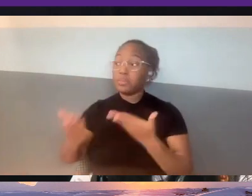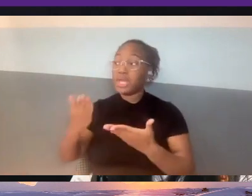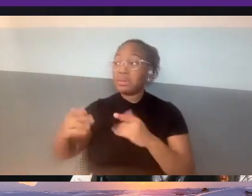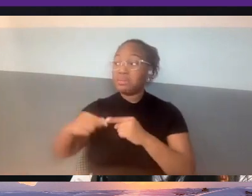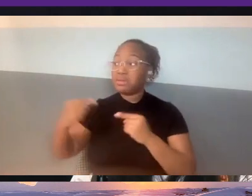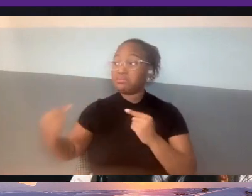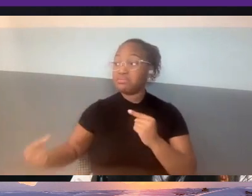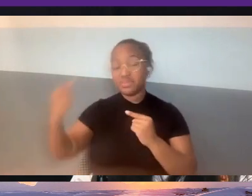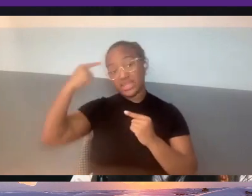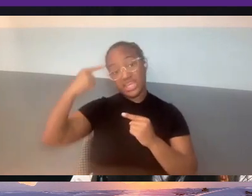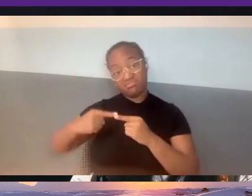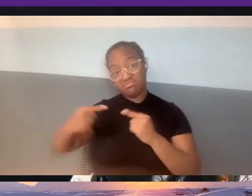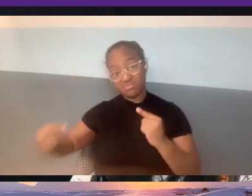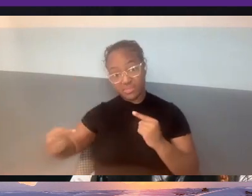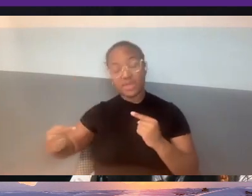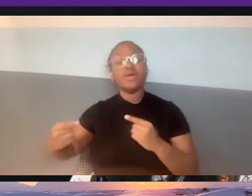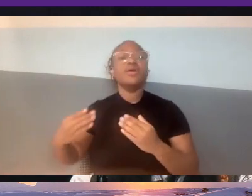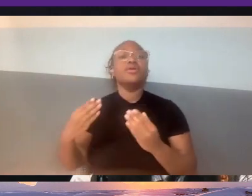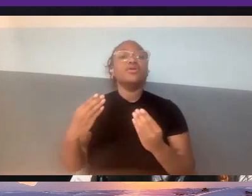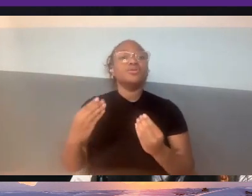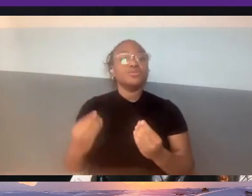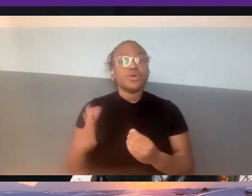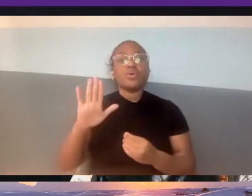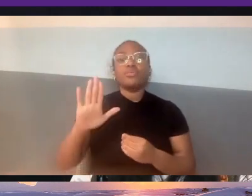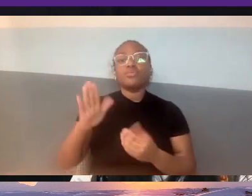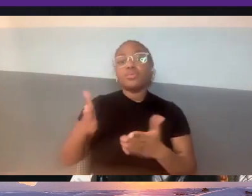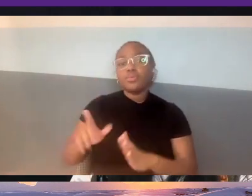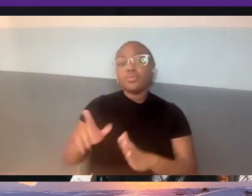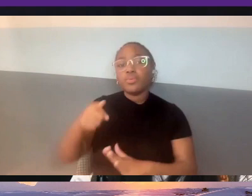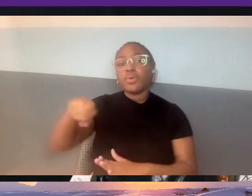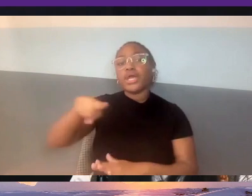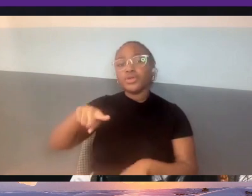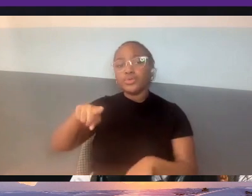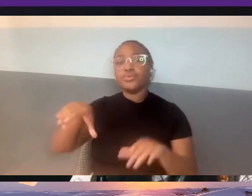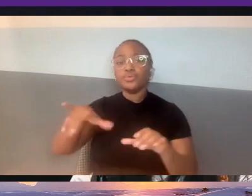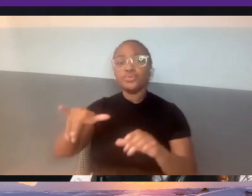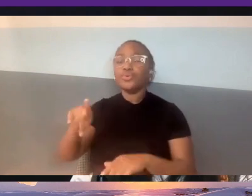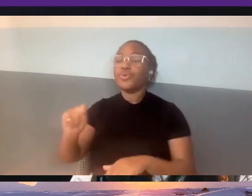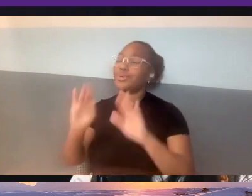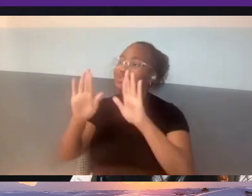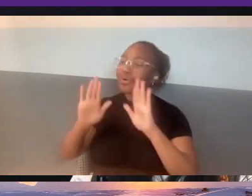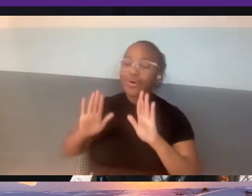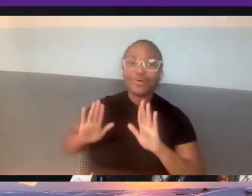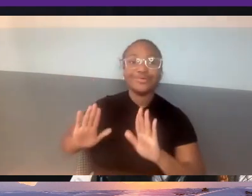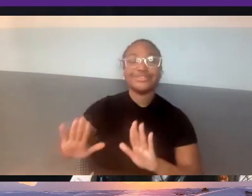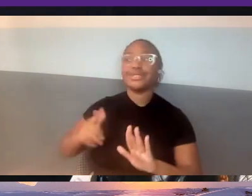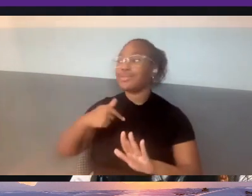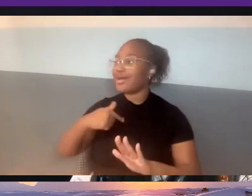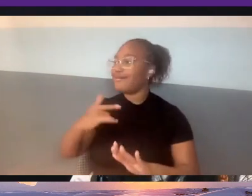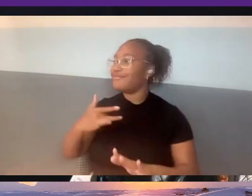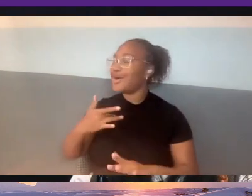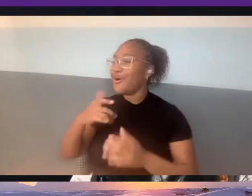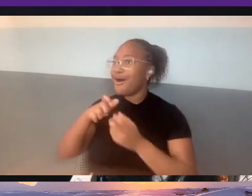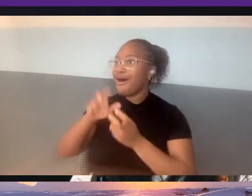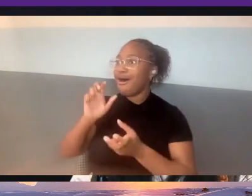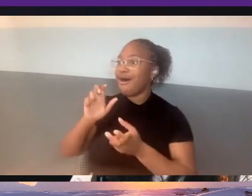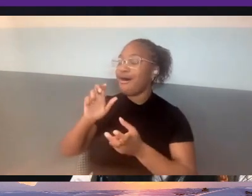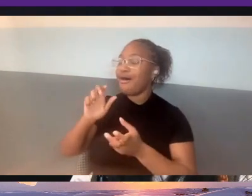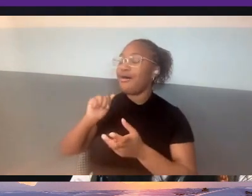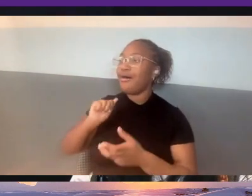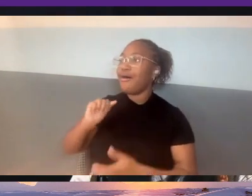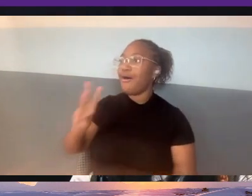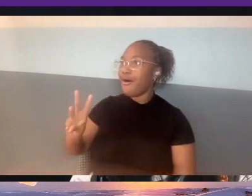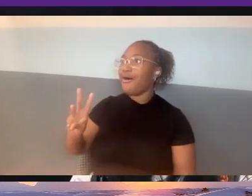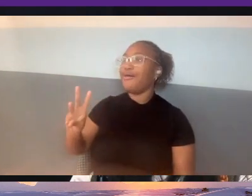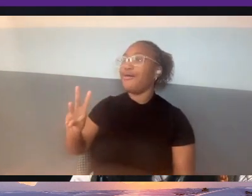and philosophical and beautiful and multimodality in a way that I'm in awe. And I have to stretch myself and skill up for